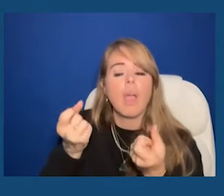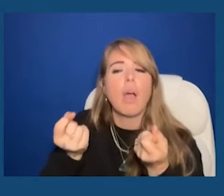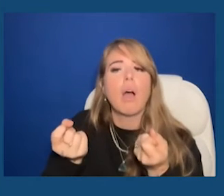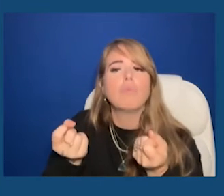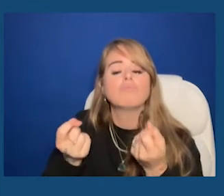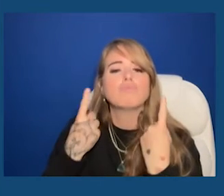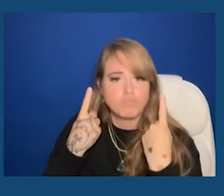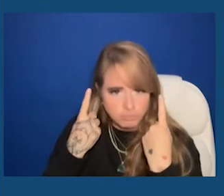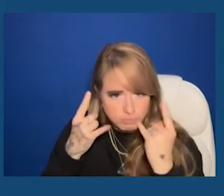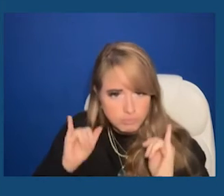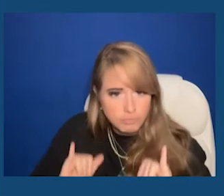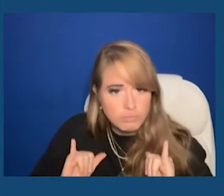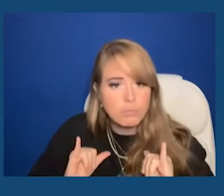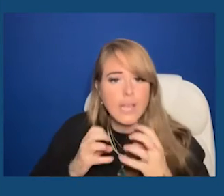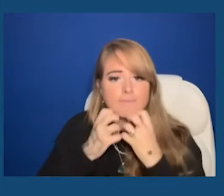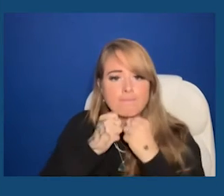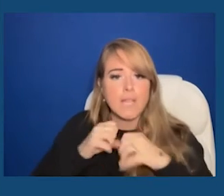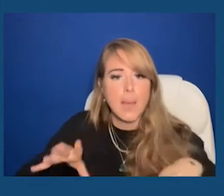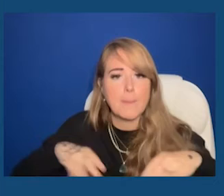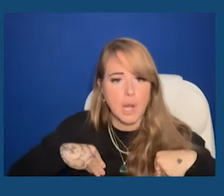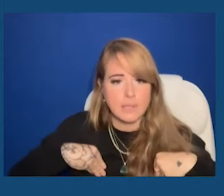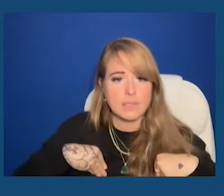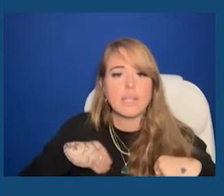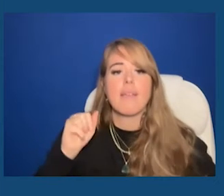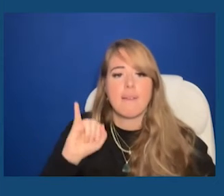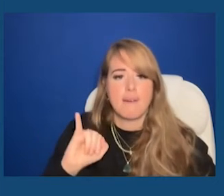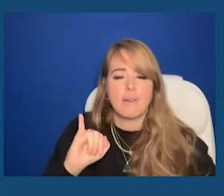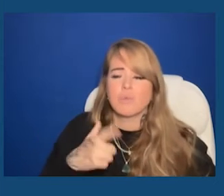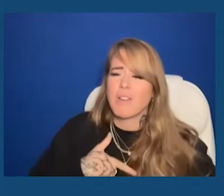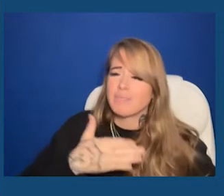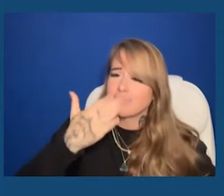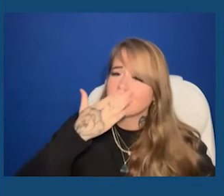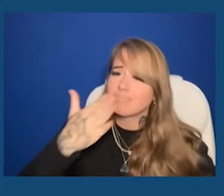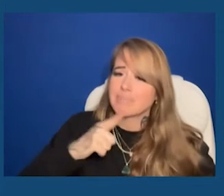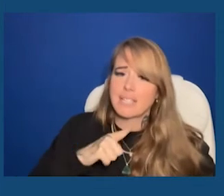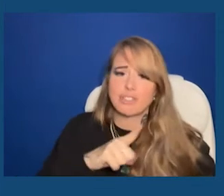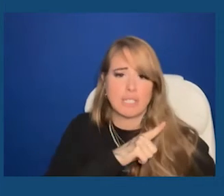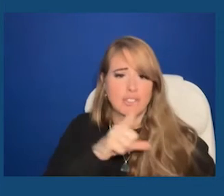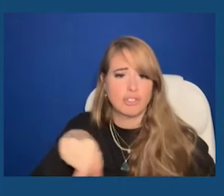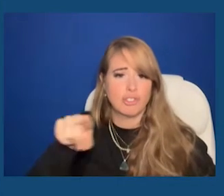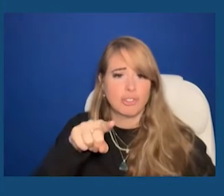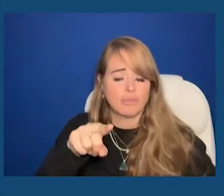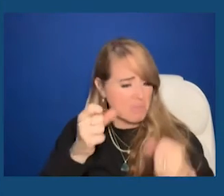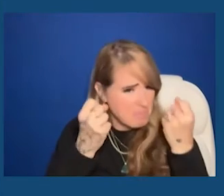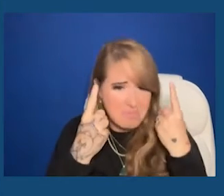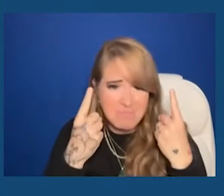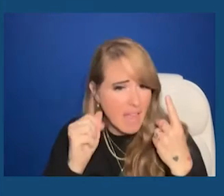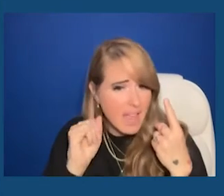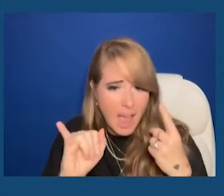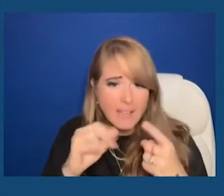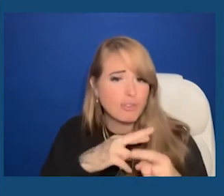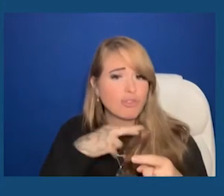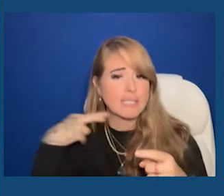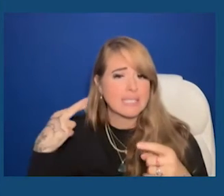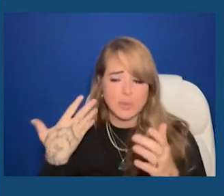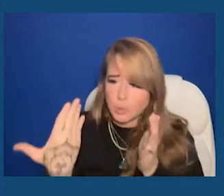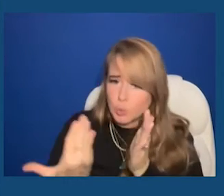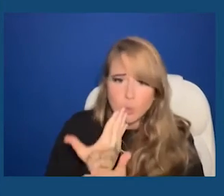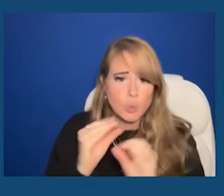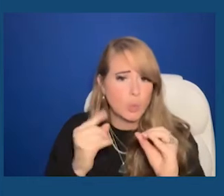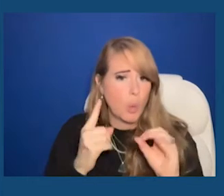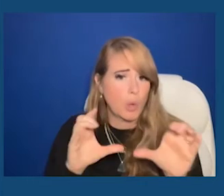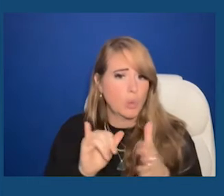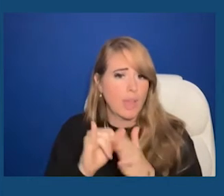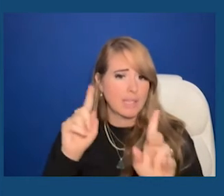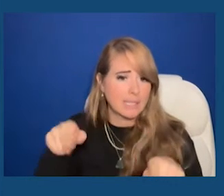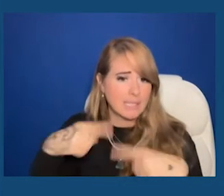they embraced it. And I thank them for, yes, it's a risk. It's new. Nobody's done it. But follow